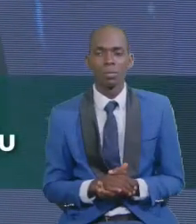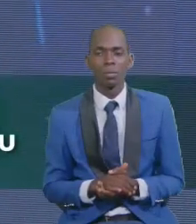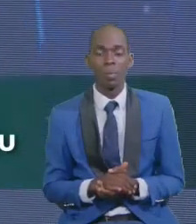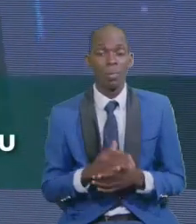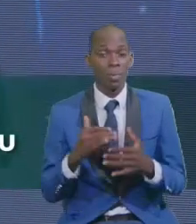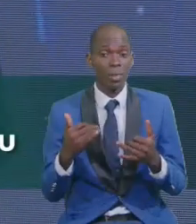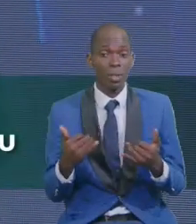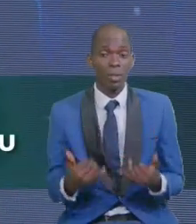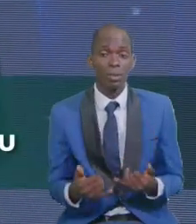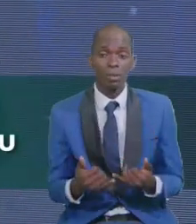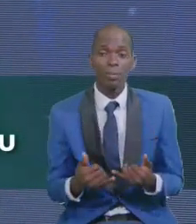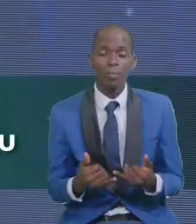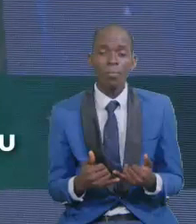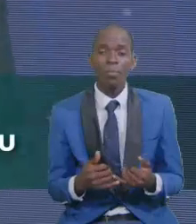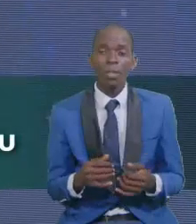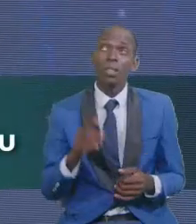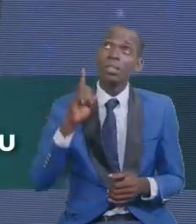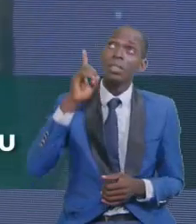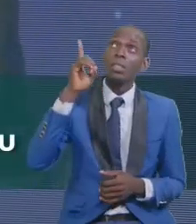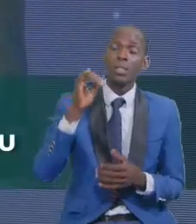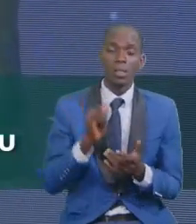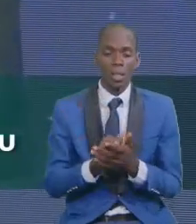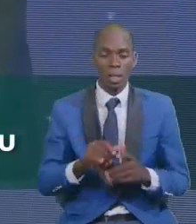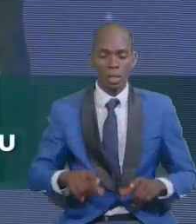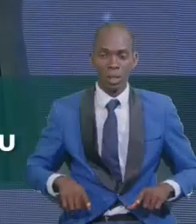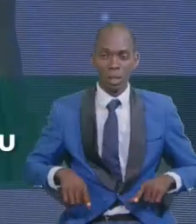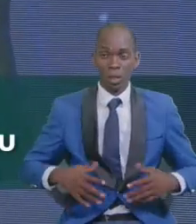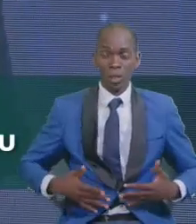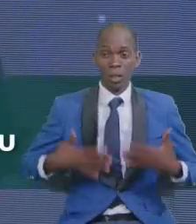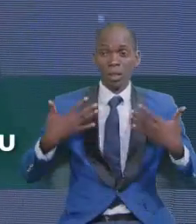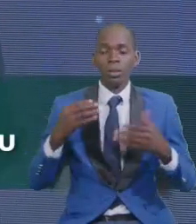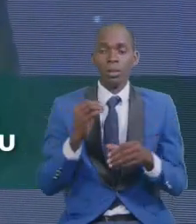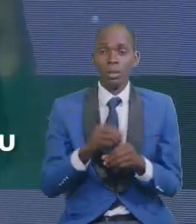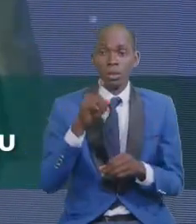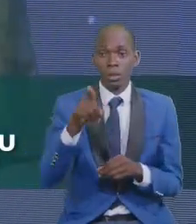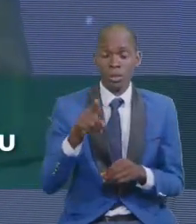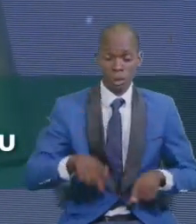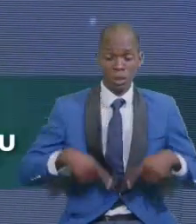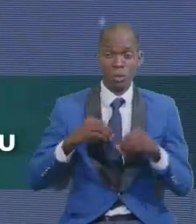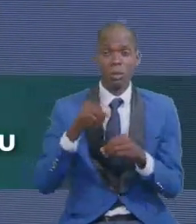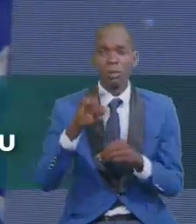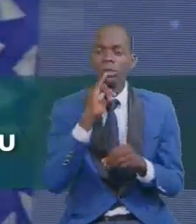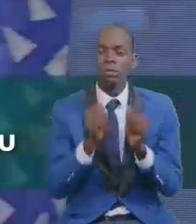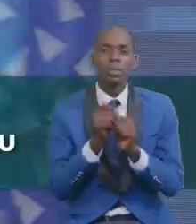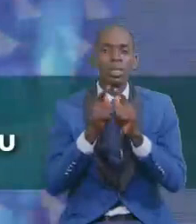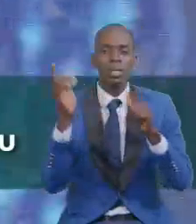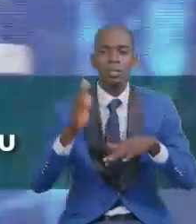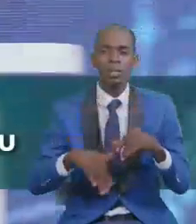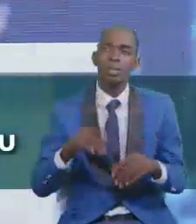Now, he that lives in you is greater than he that is in the world.